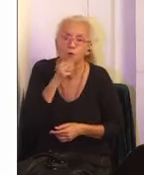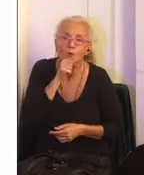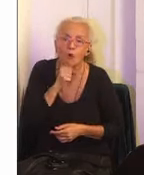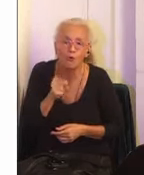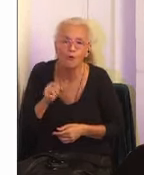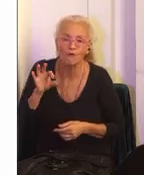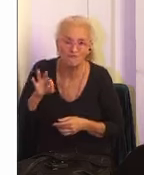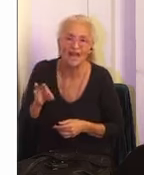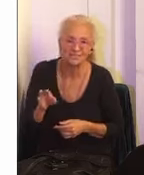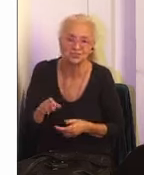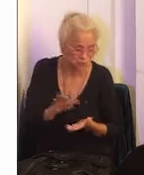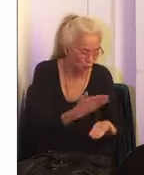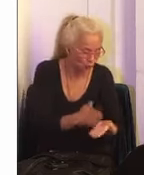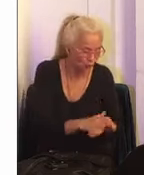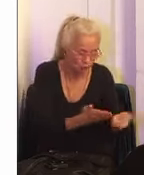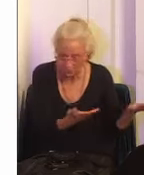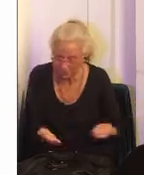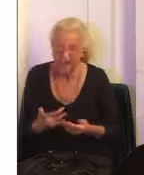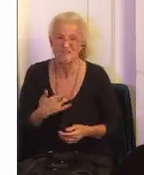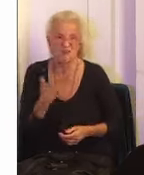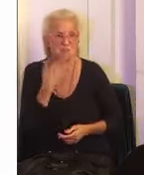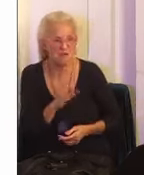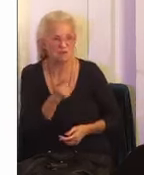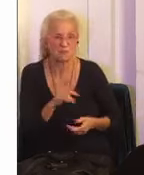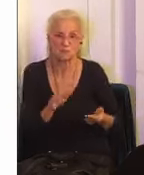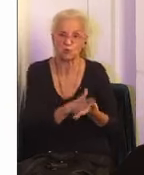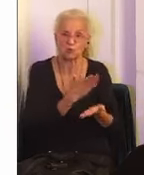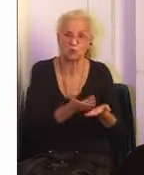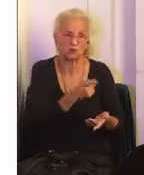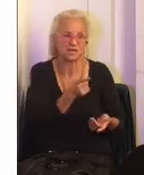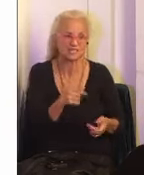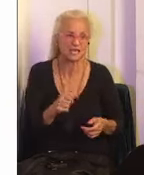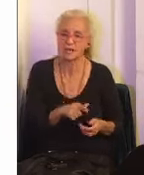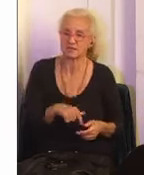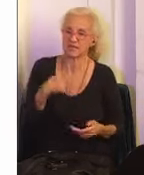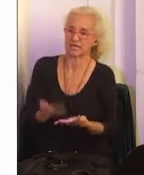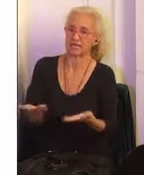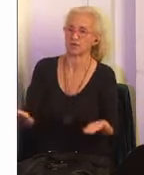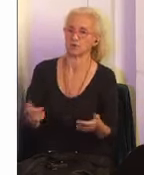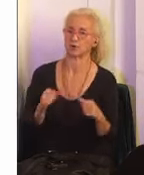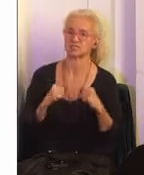cook it and bring it. And I felt bad for the folks that cooked, because they were usually so worn out they didn't even